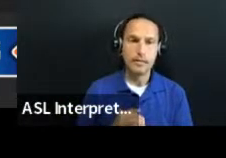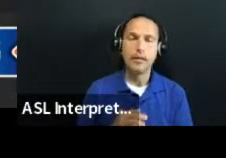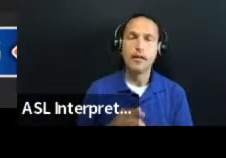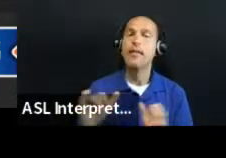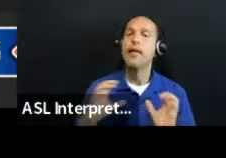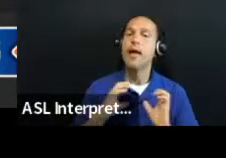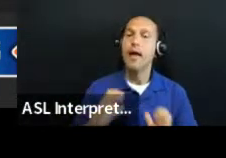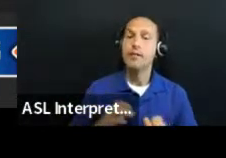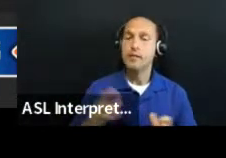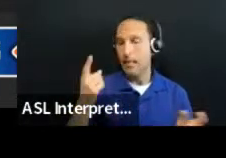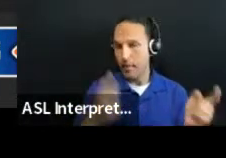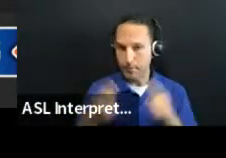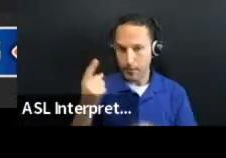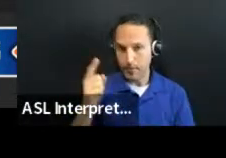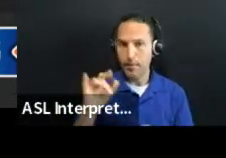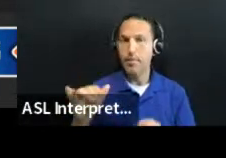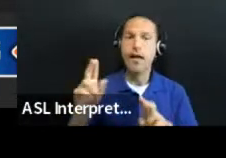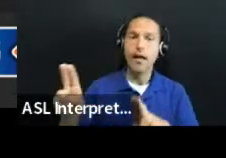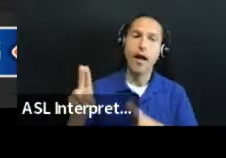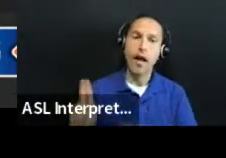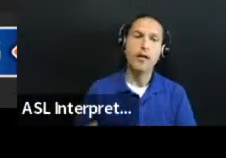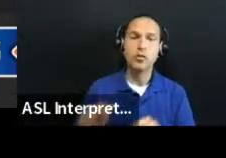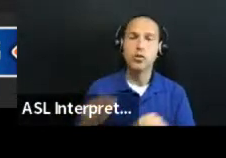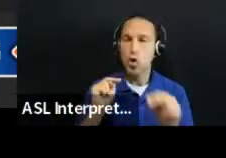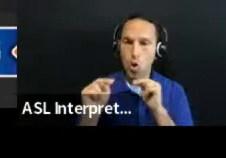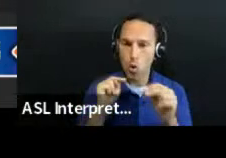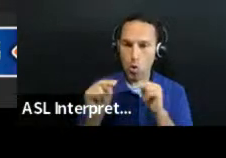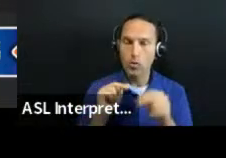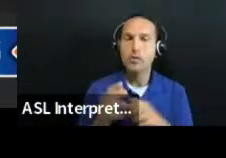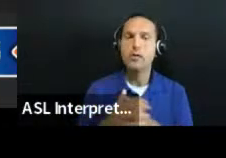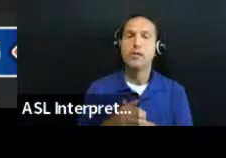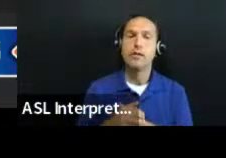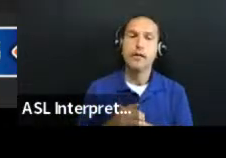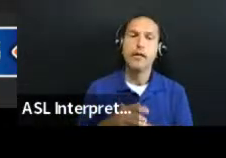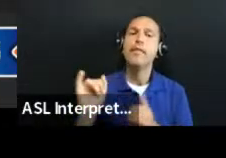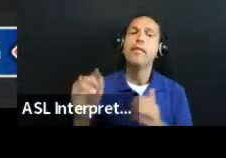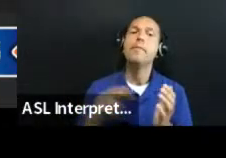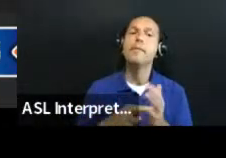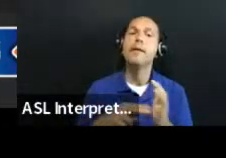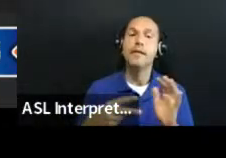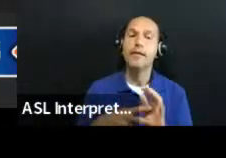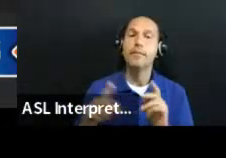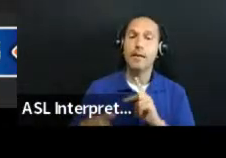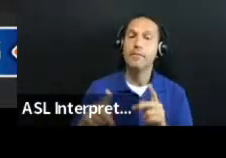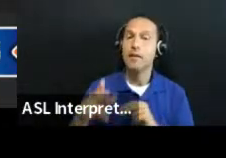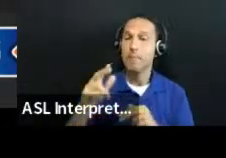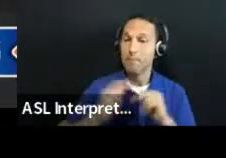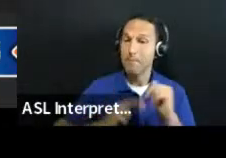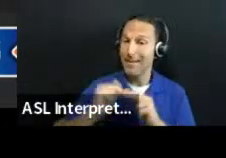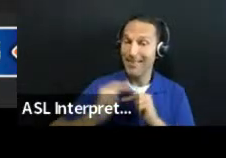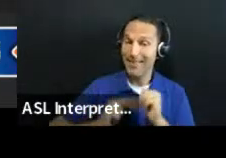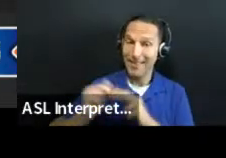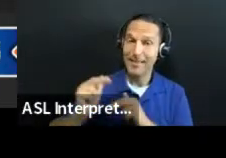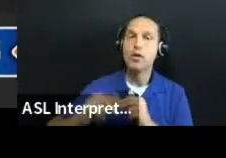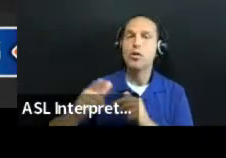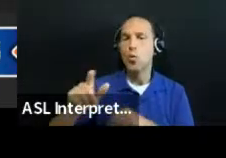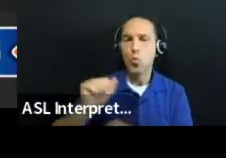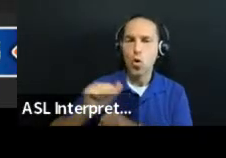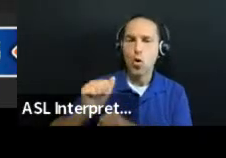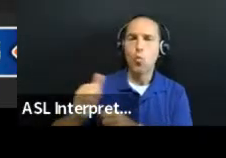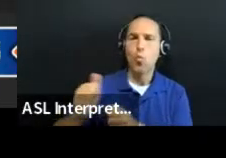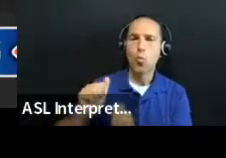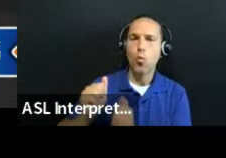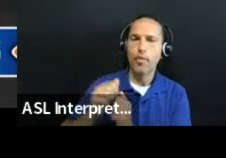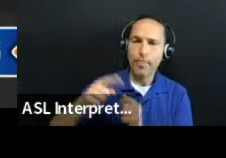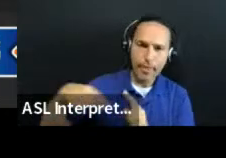Customer collaboration over contract negotiation. So again, this means the people that you're building things for, you're working with